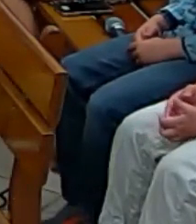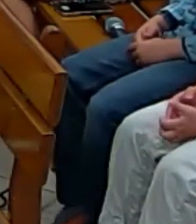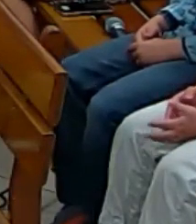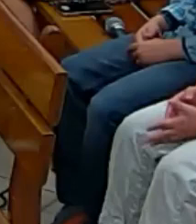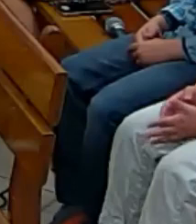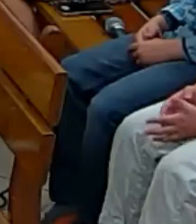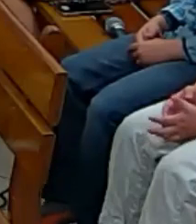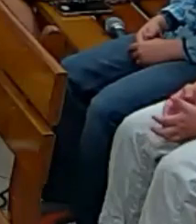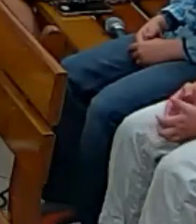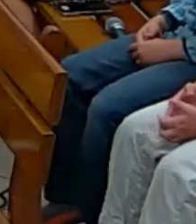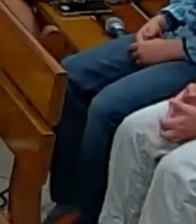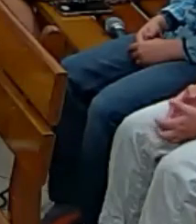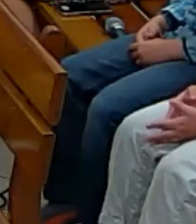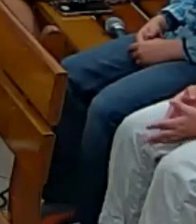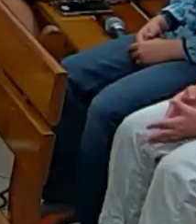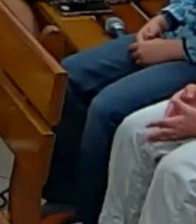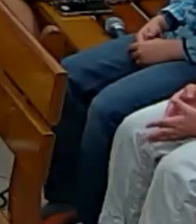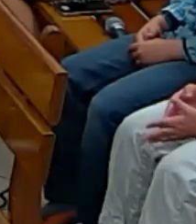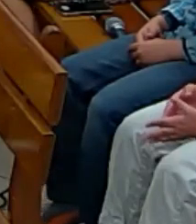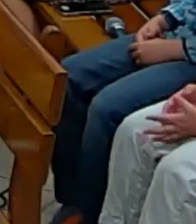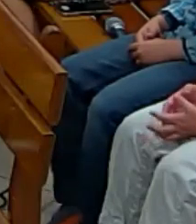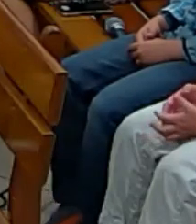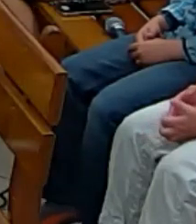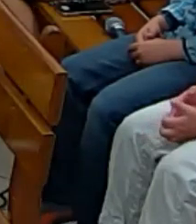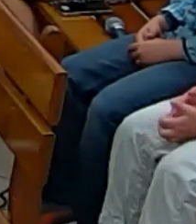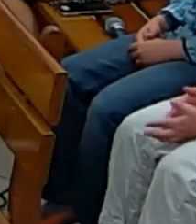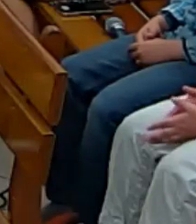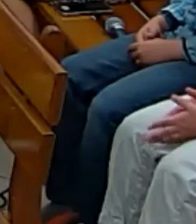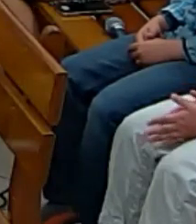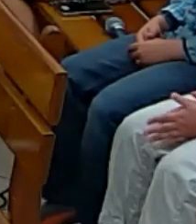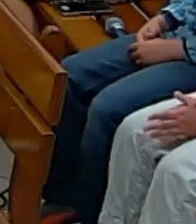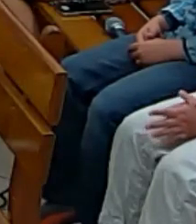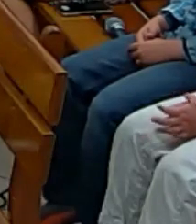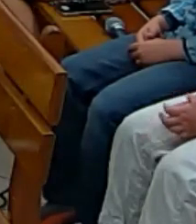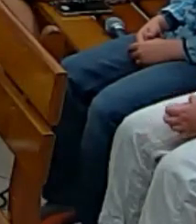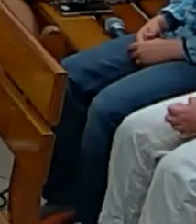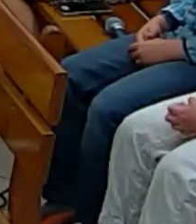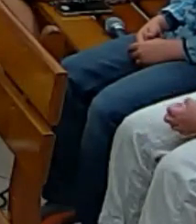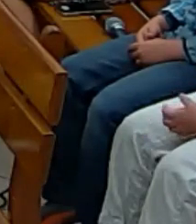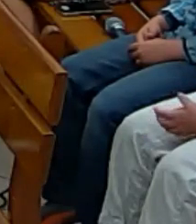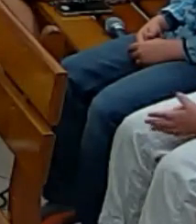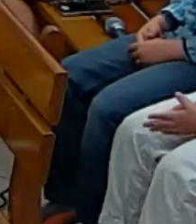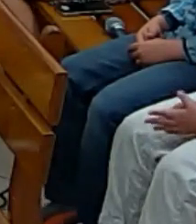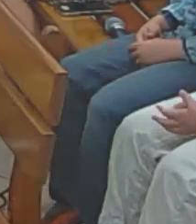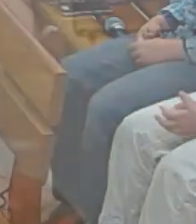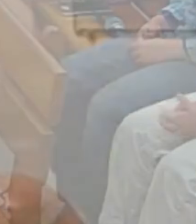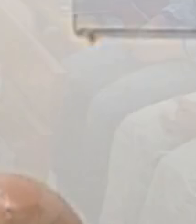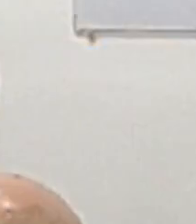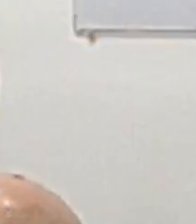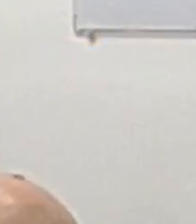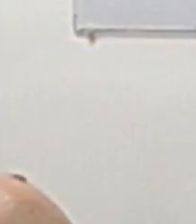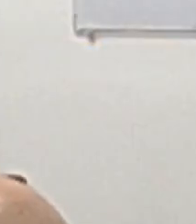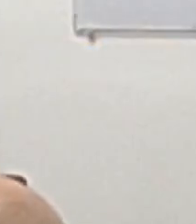our small ones. We know that you continue sustaining them. You praise you for everything in the name of